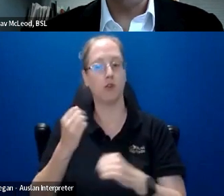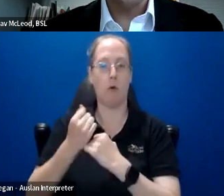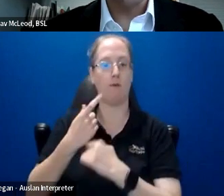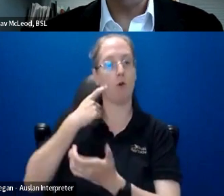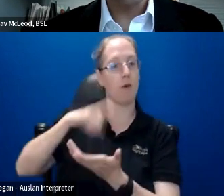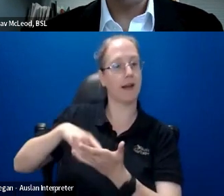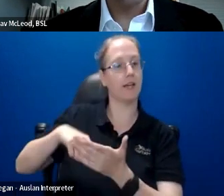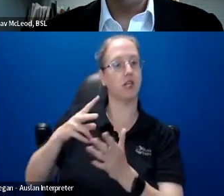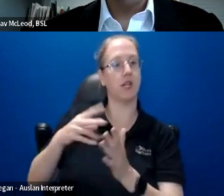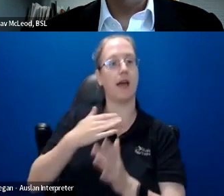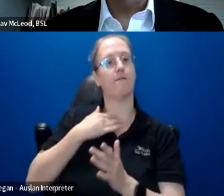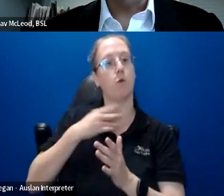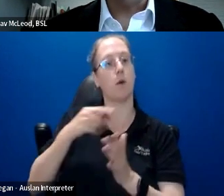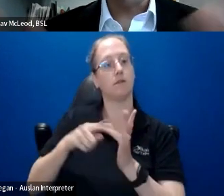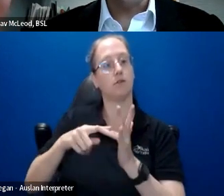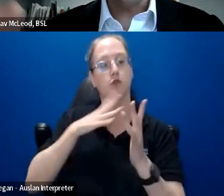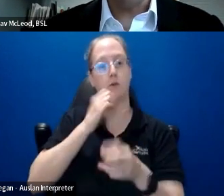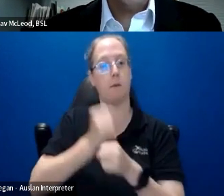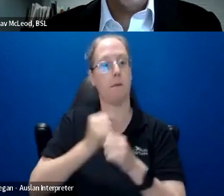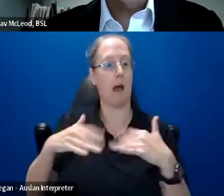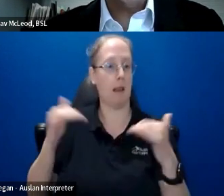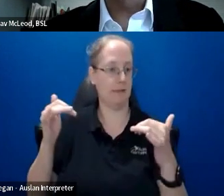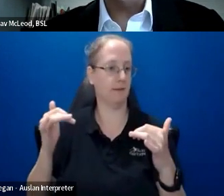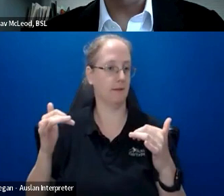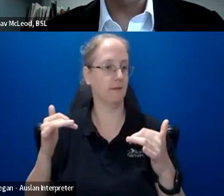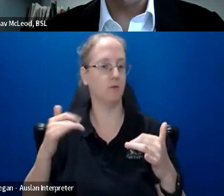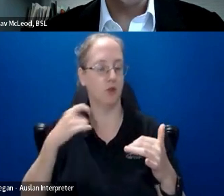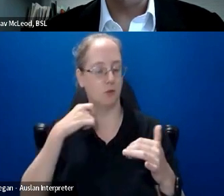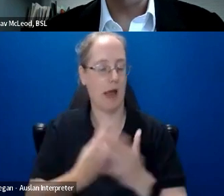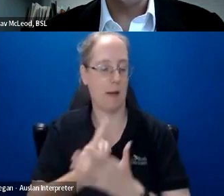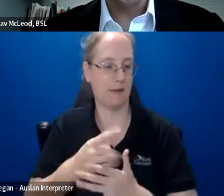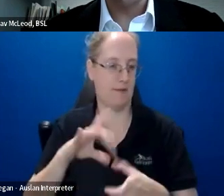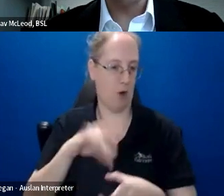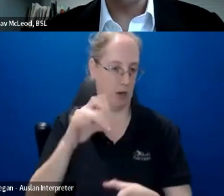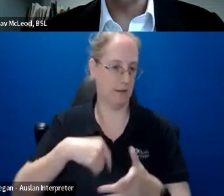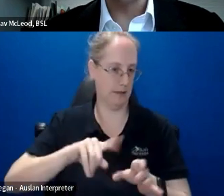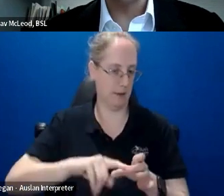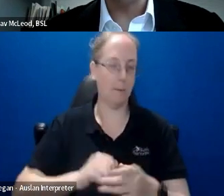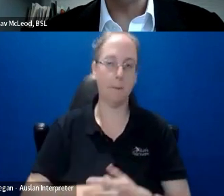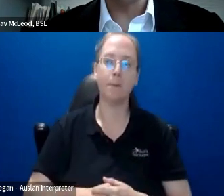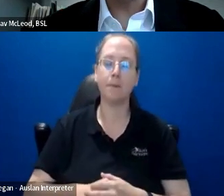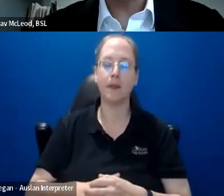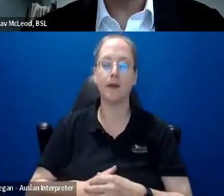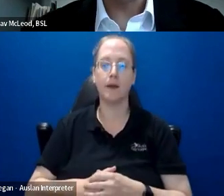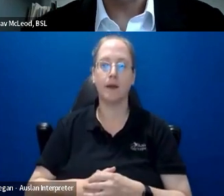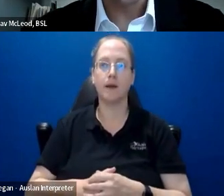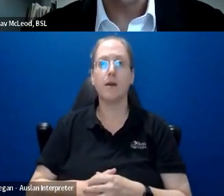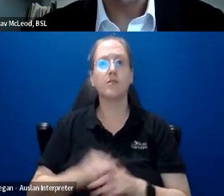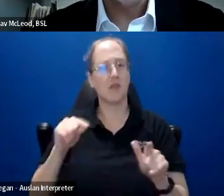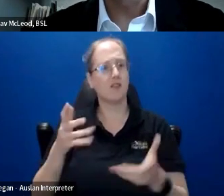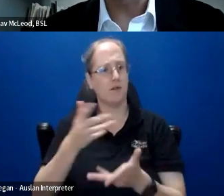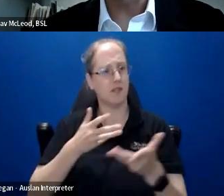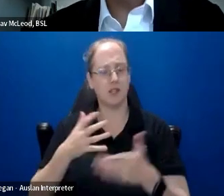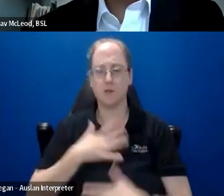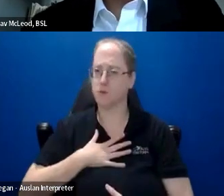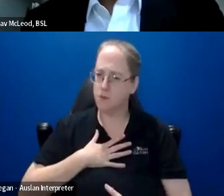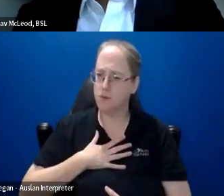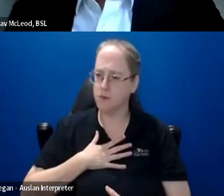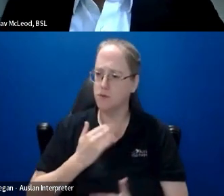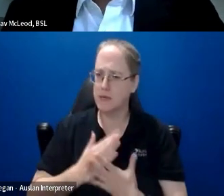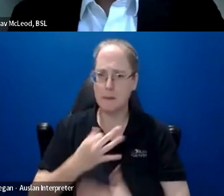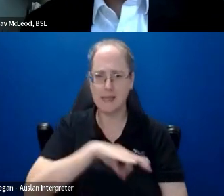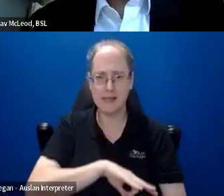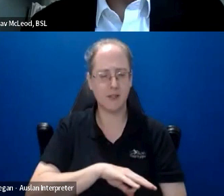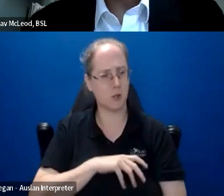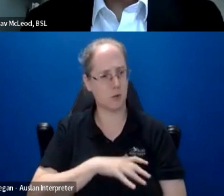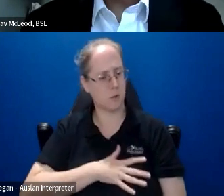year's referendum. This conversation has been incredibly enriching and insightful, and Courtney, I should say, because you're